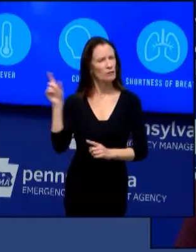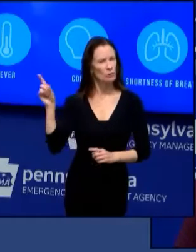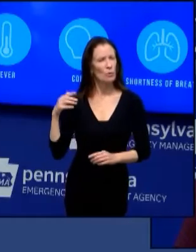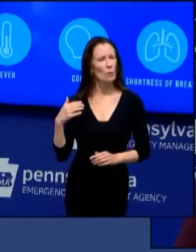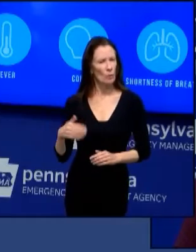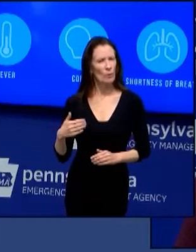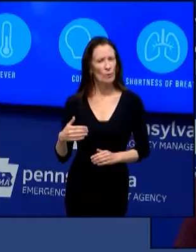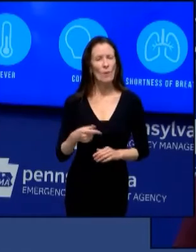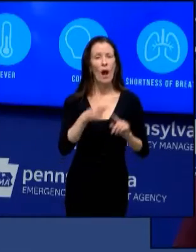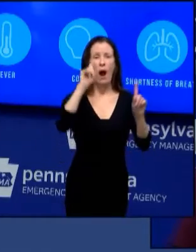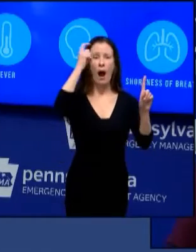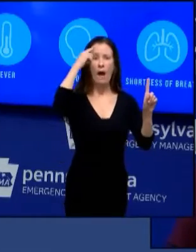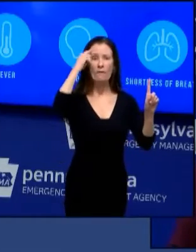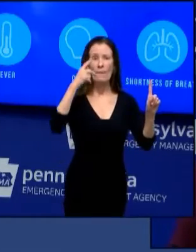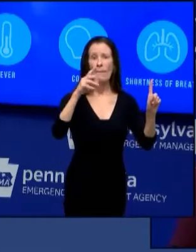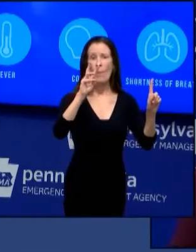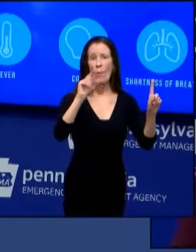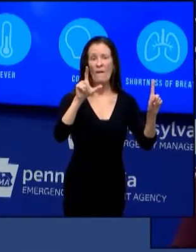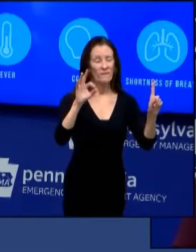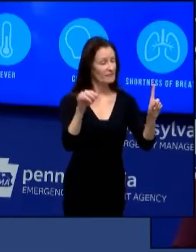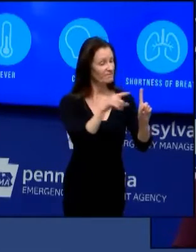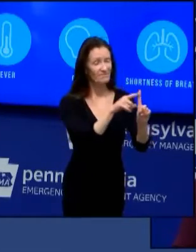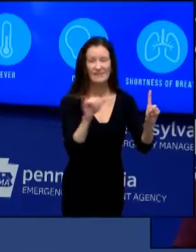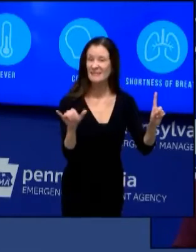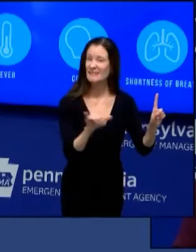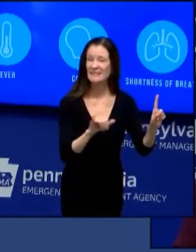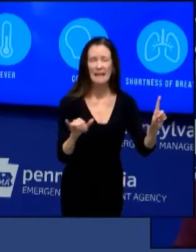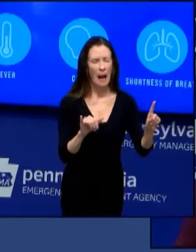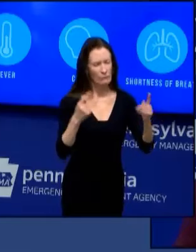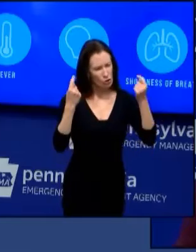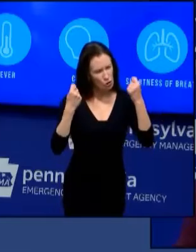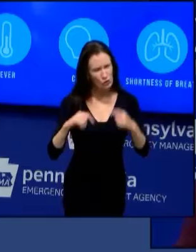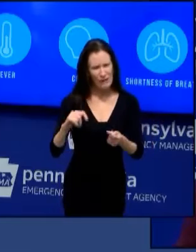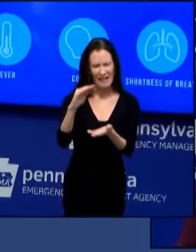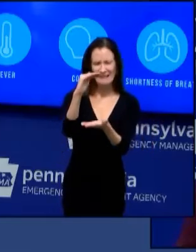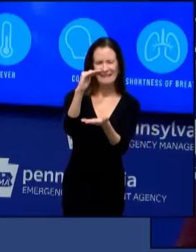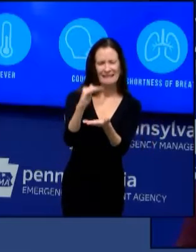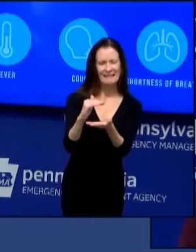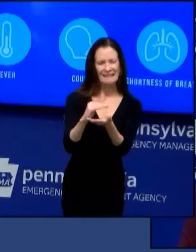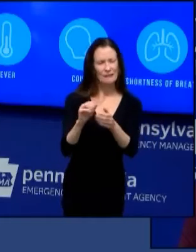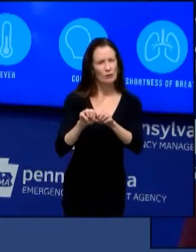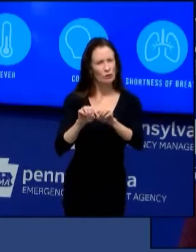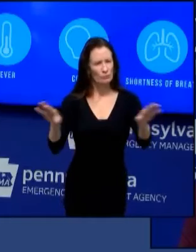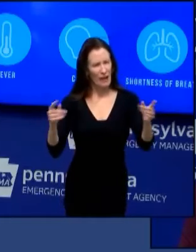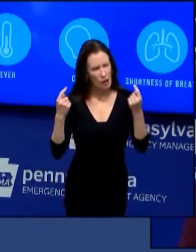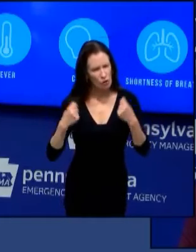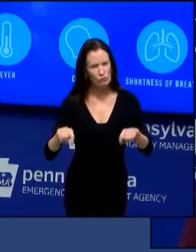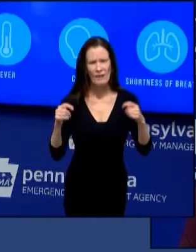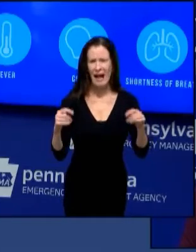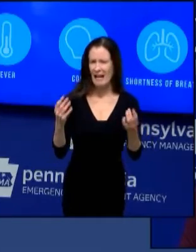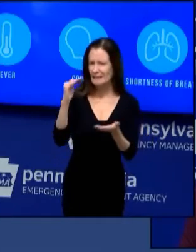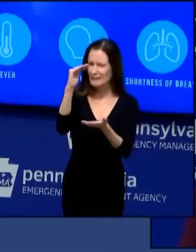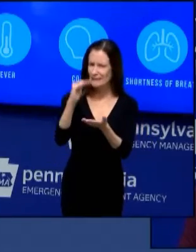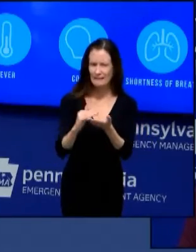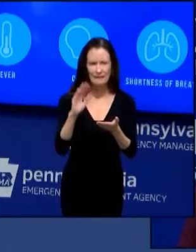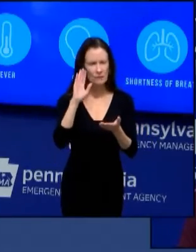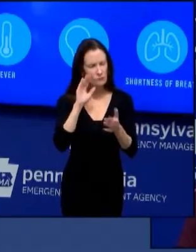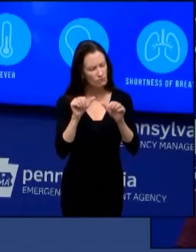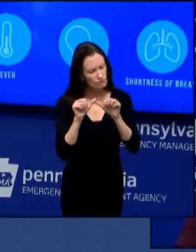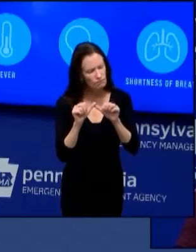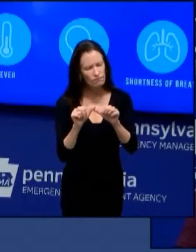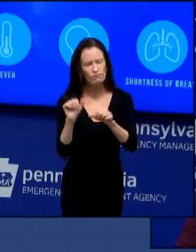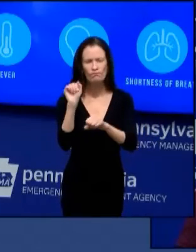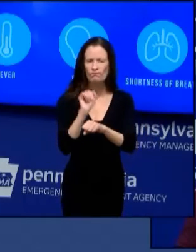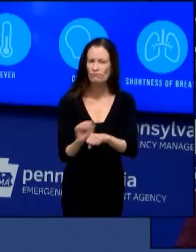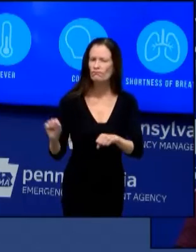has the resources that we need. And we will look forward to continuing to collaborate with the federal government to do their part to resource